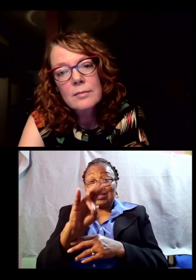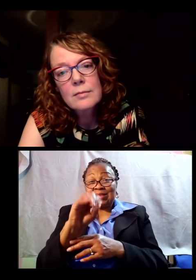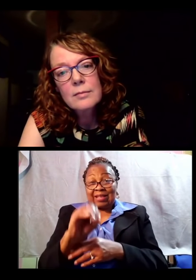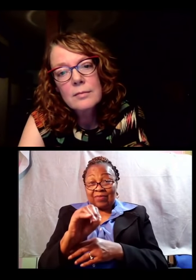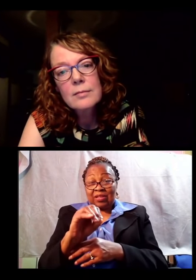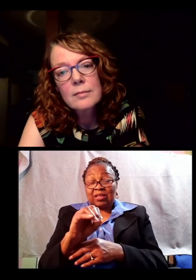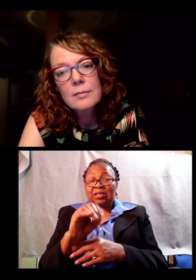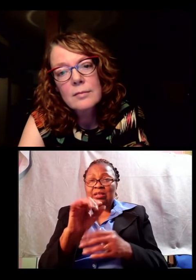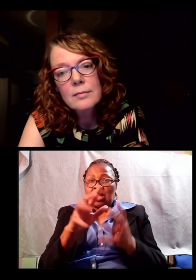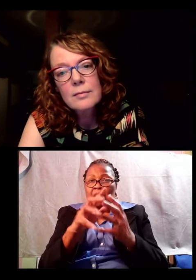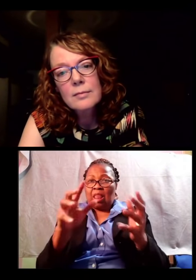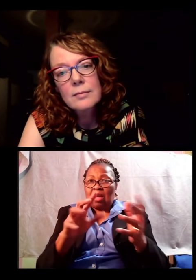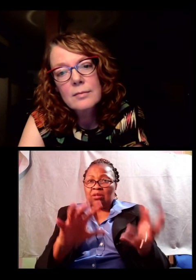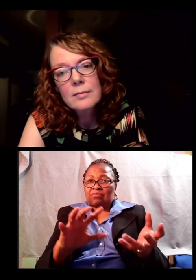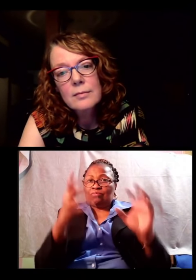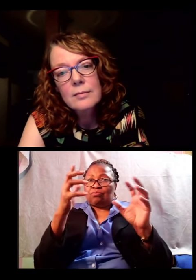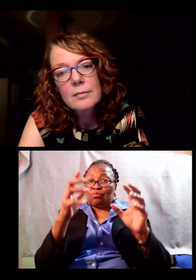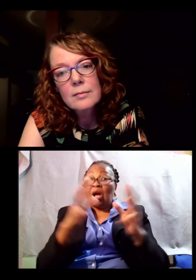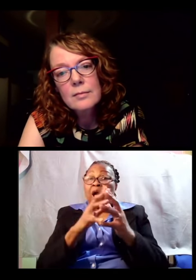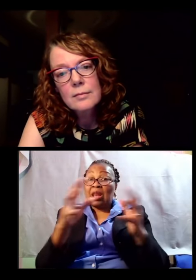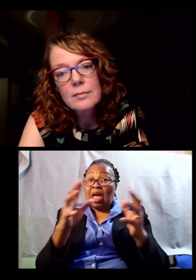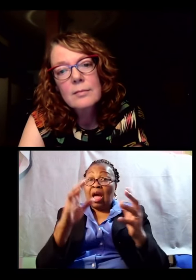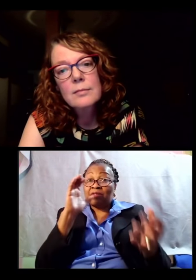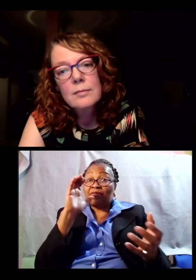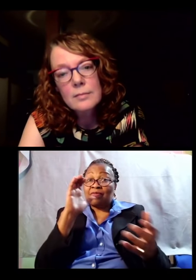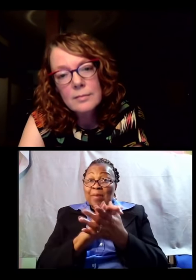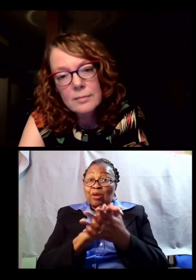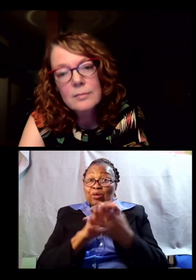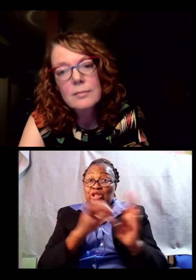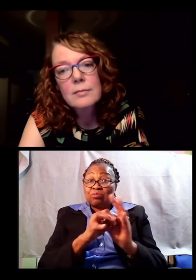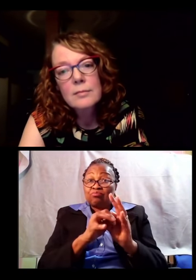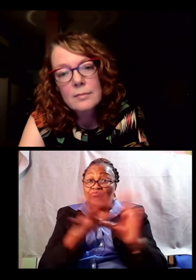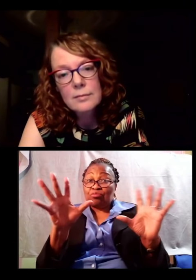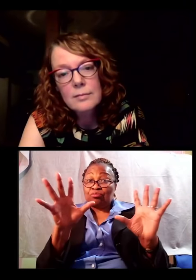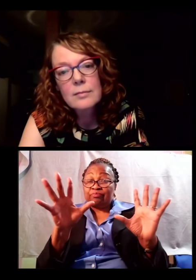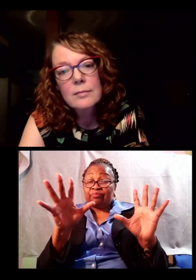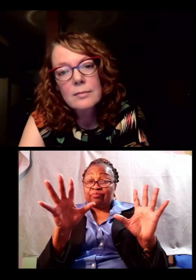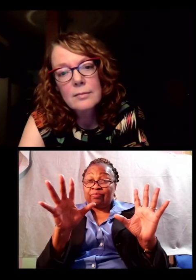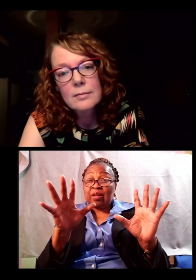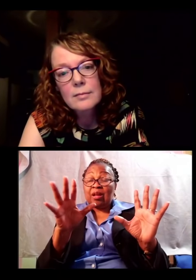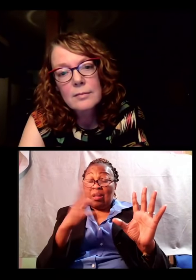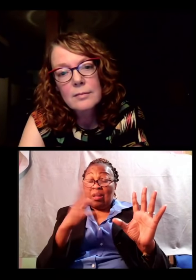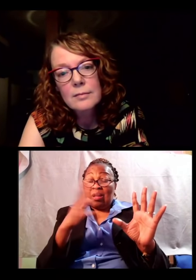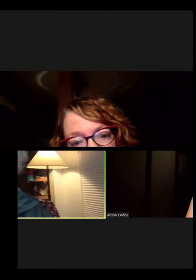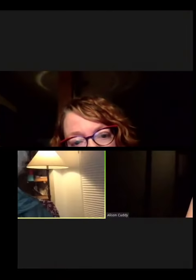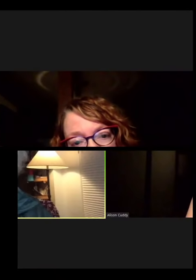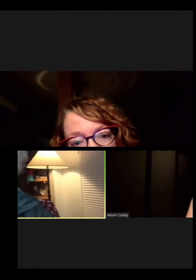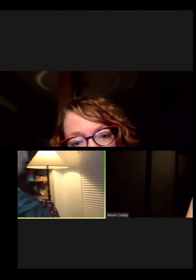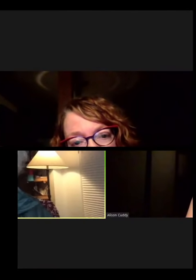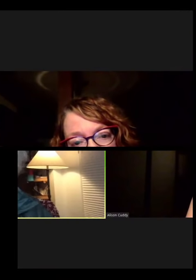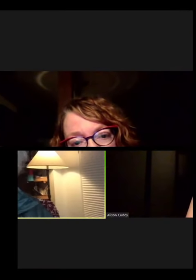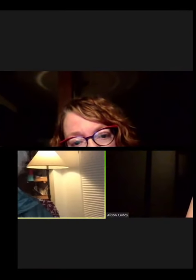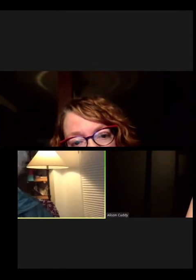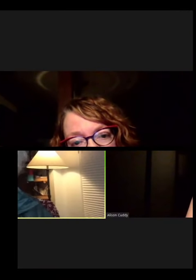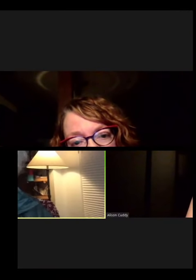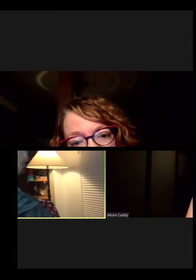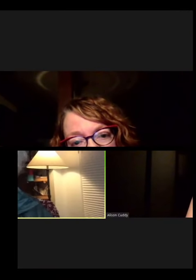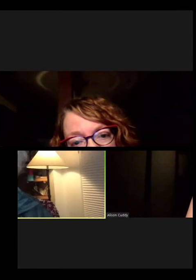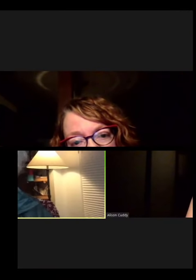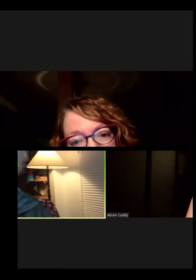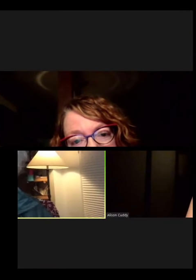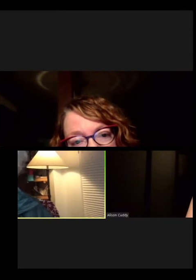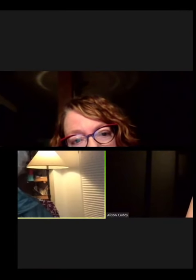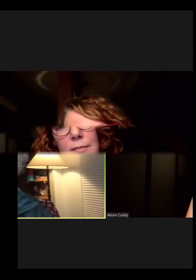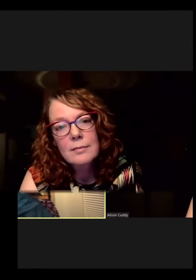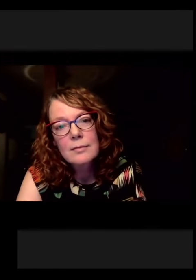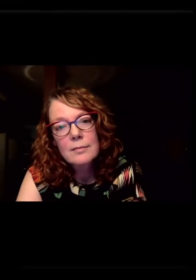area. Quite a few marriages broke up. A friend of mine who is a lesbian writer had all these women appearing at her door